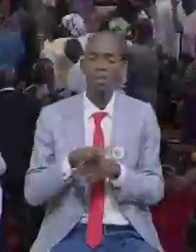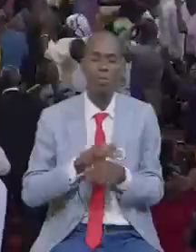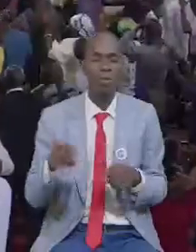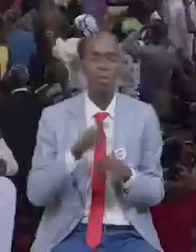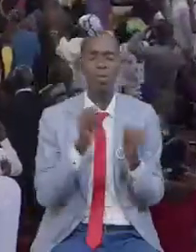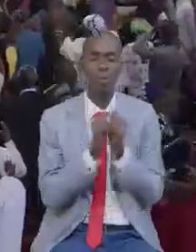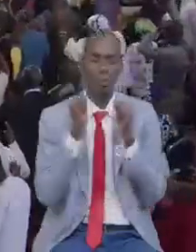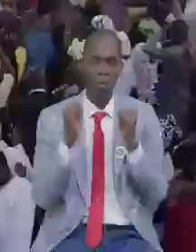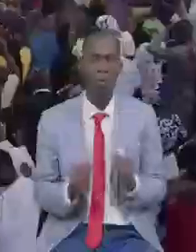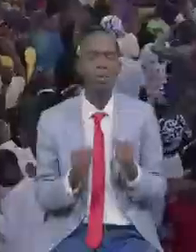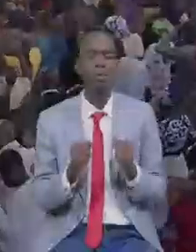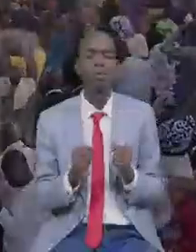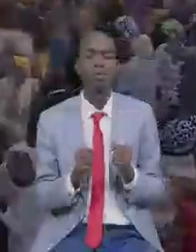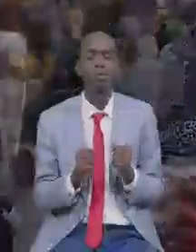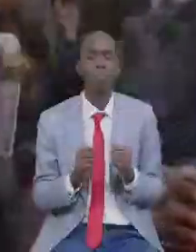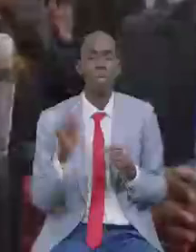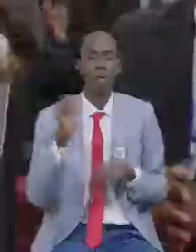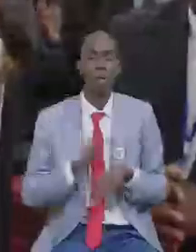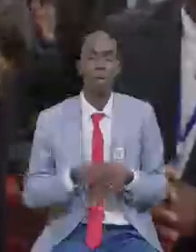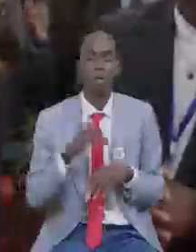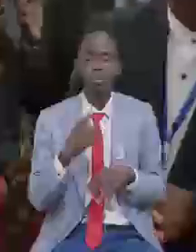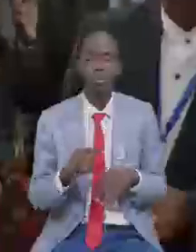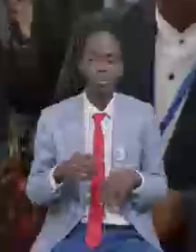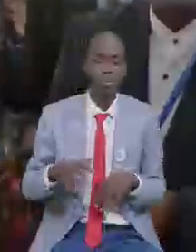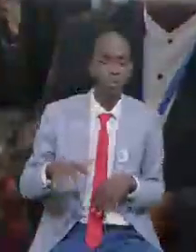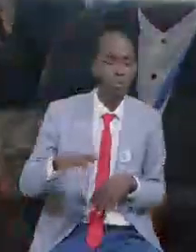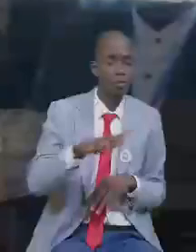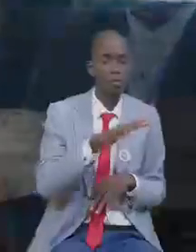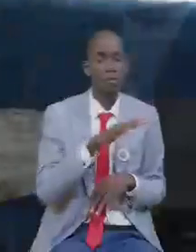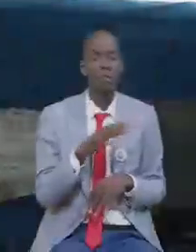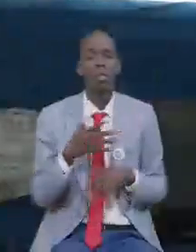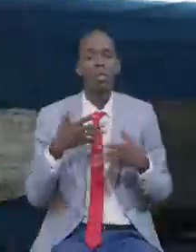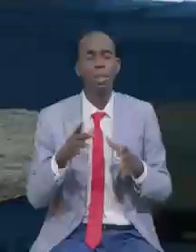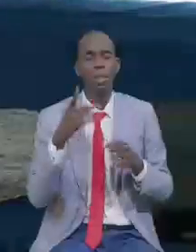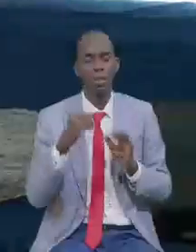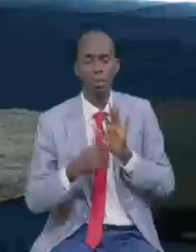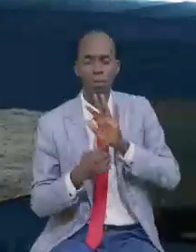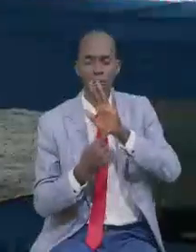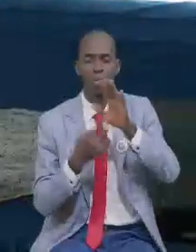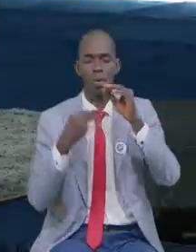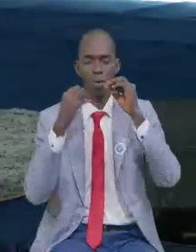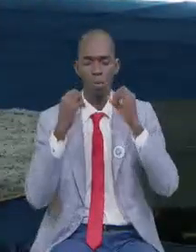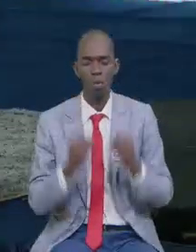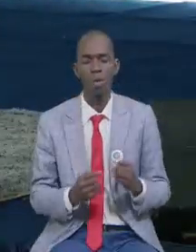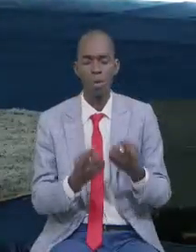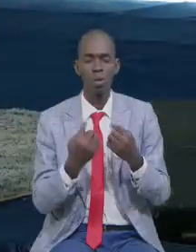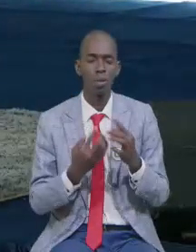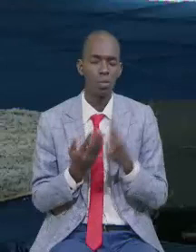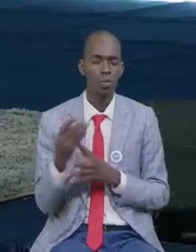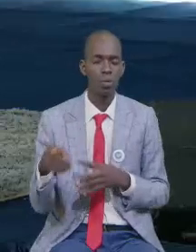power. On the field, let the manifestation of power come through them